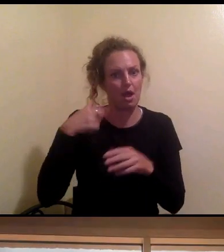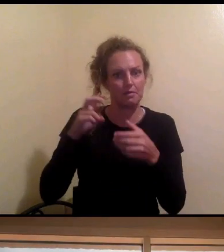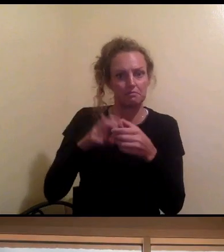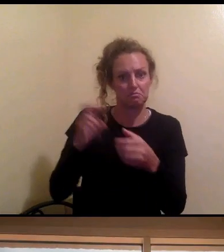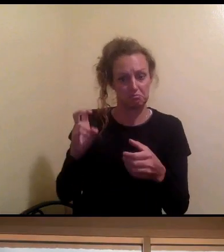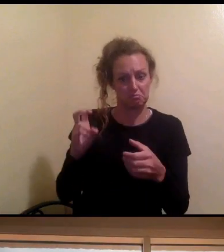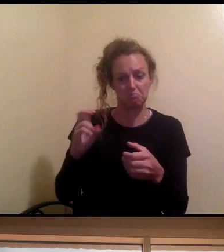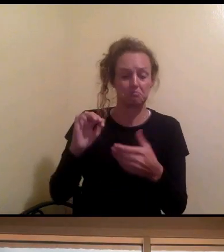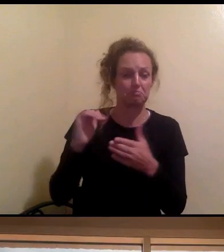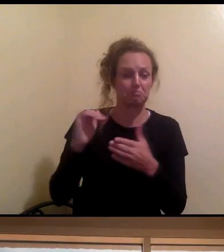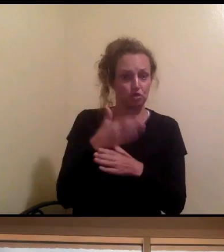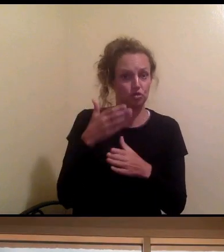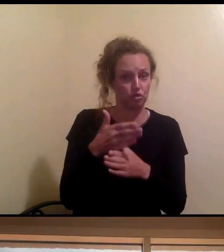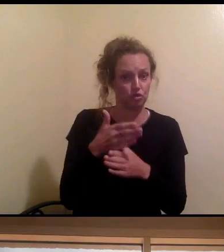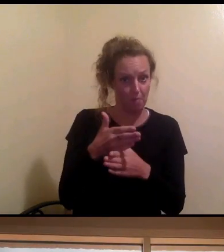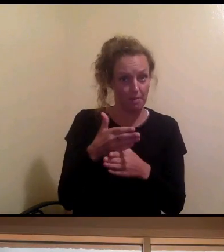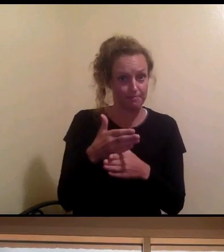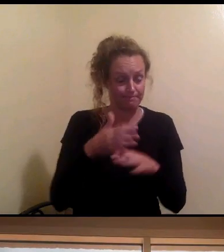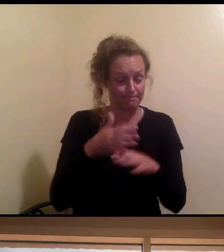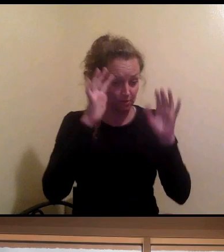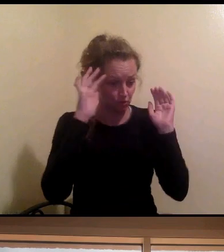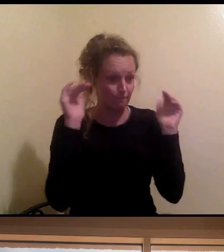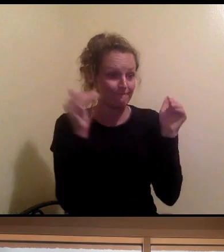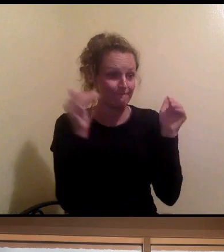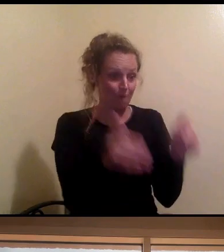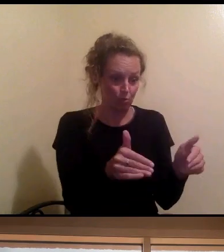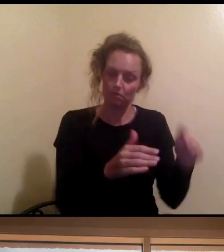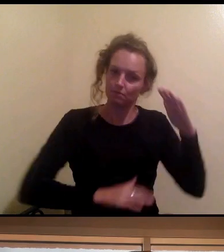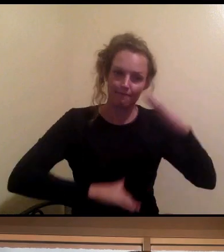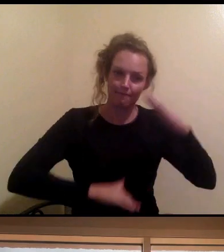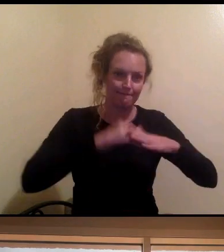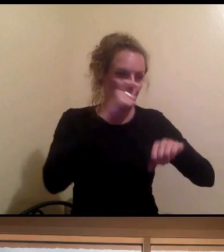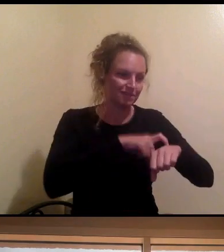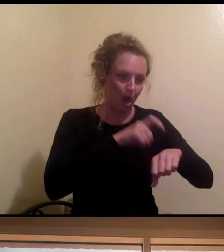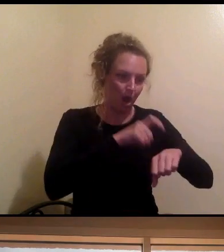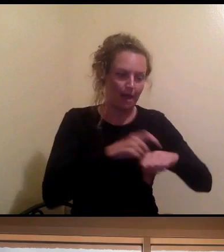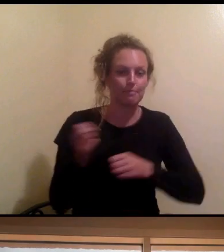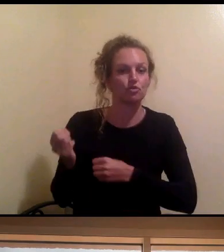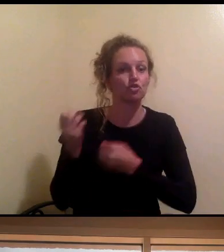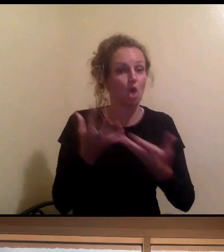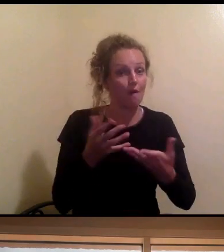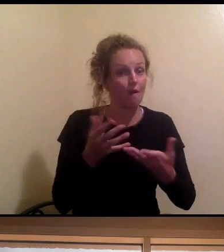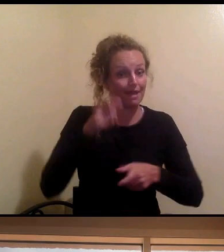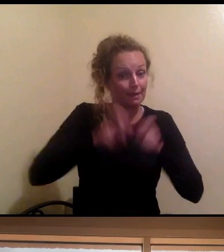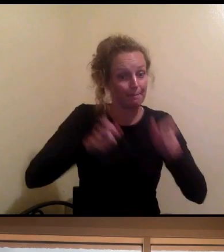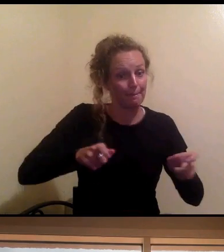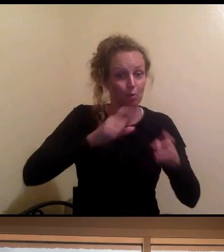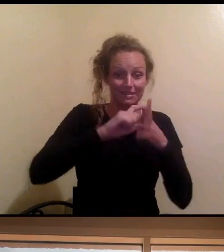time to serving people with disabilities around the world. And in doing so,